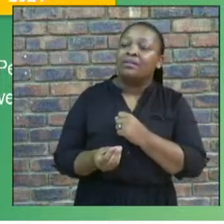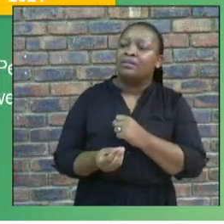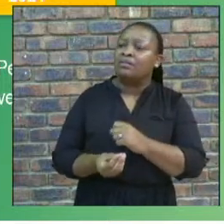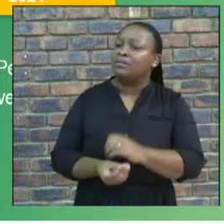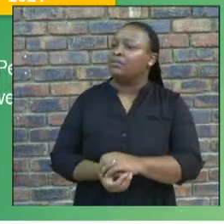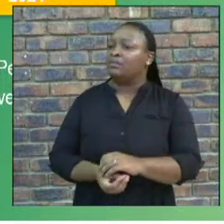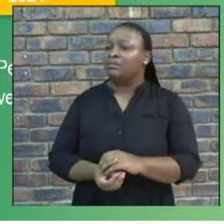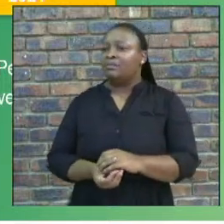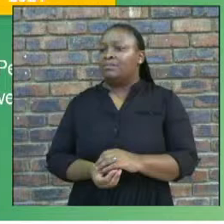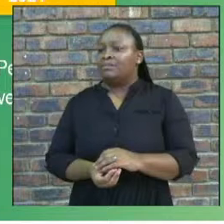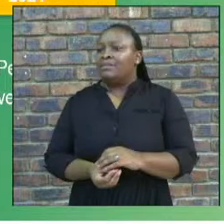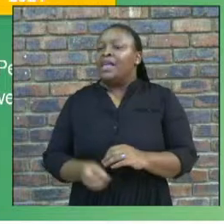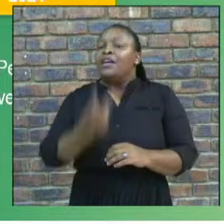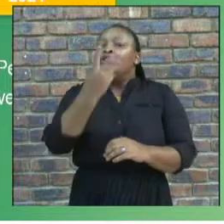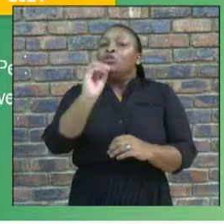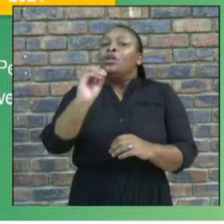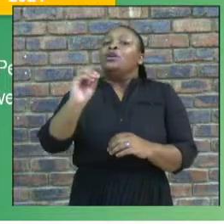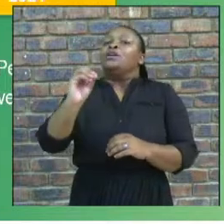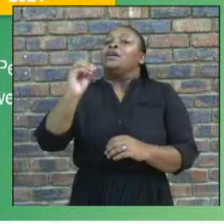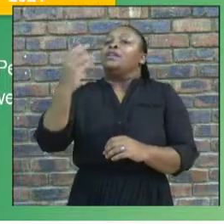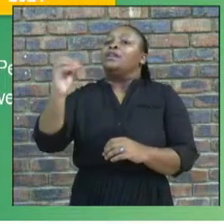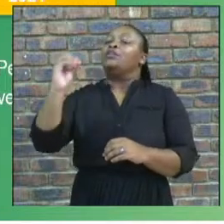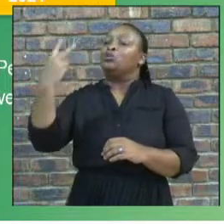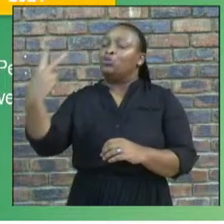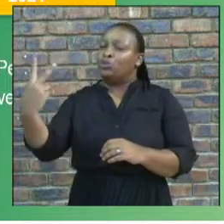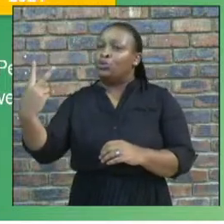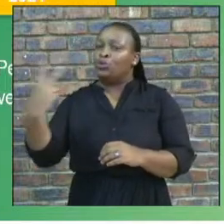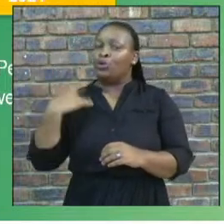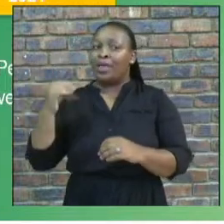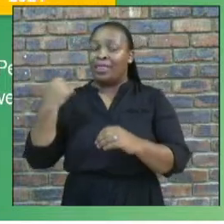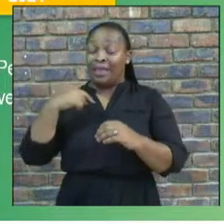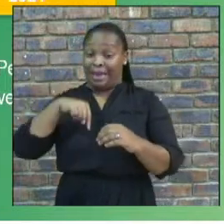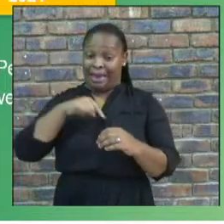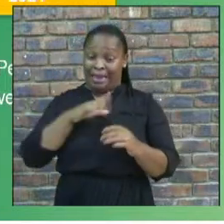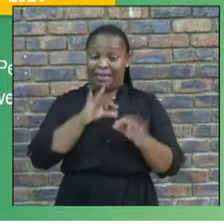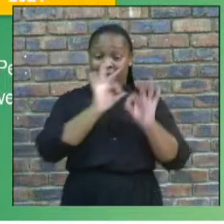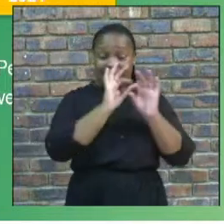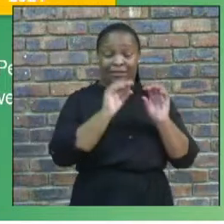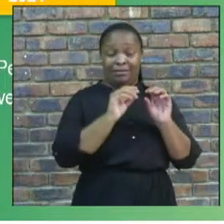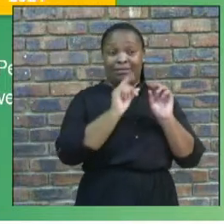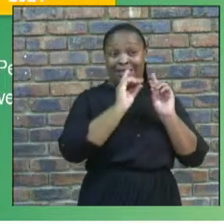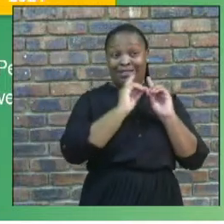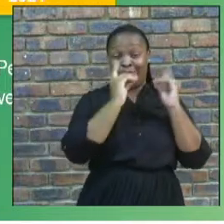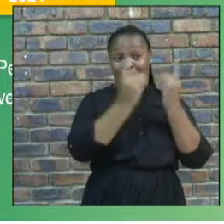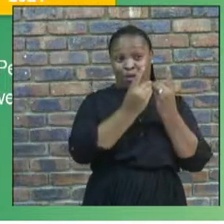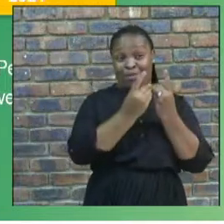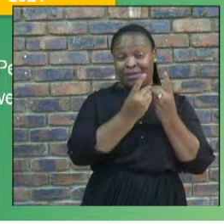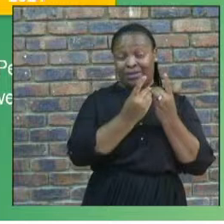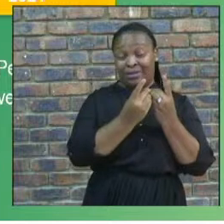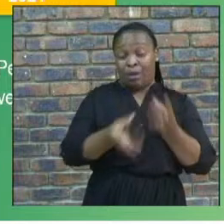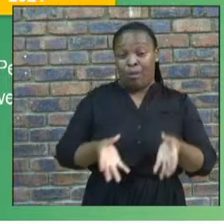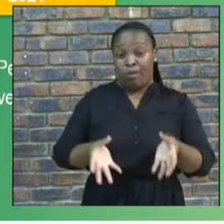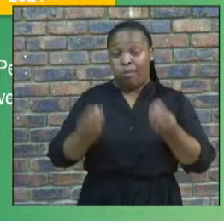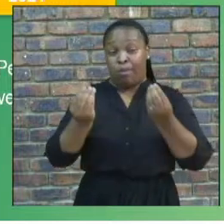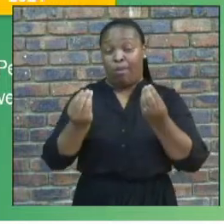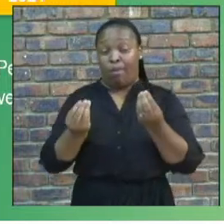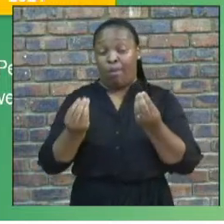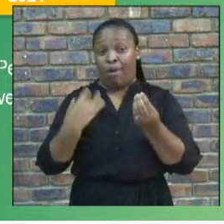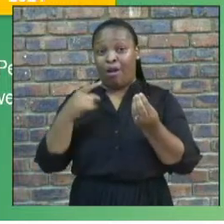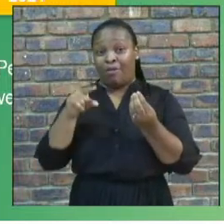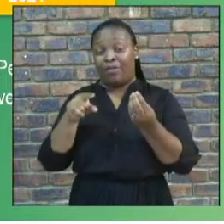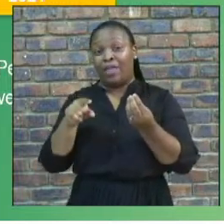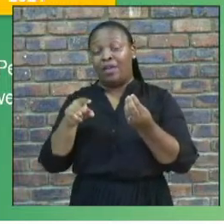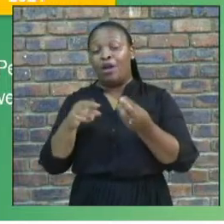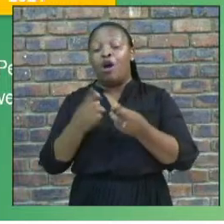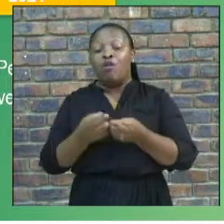2002, the department developed what we call the Mineral and Petroleum Resource Development